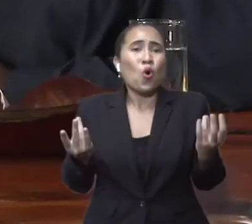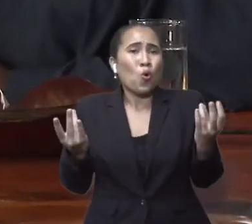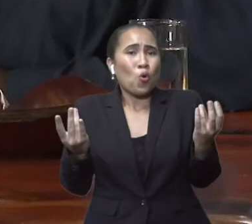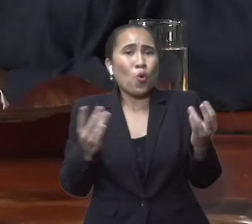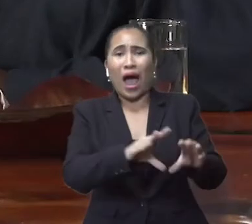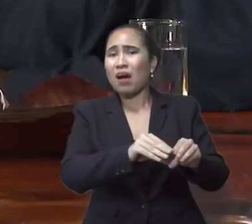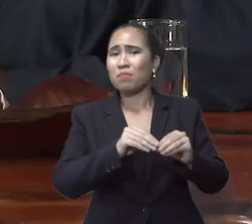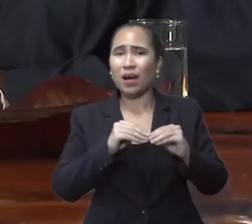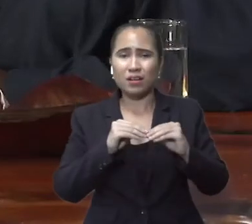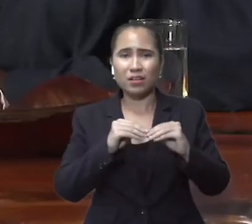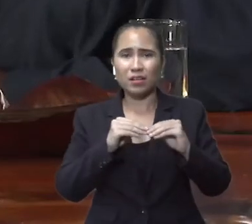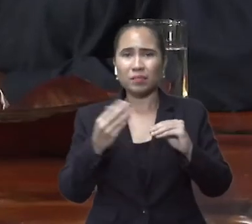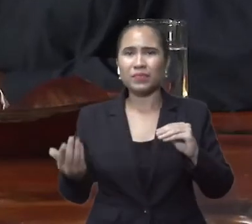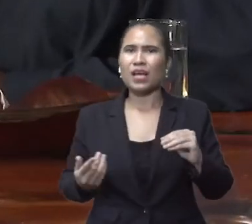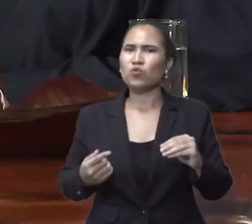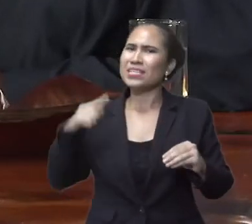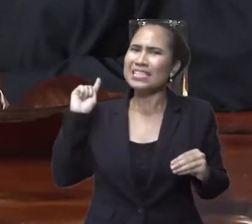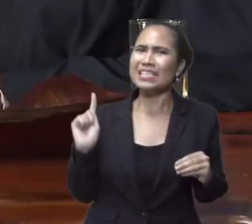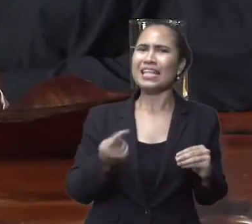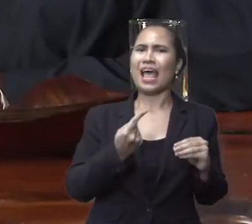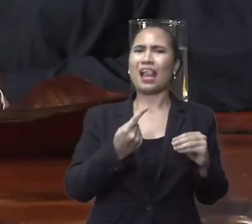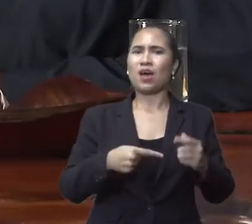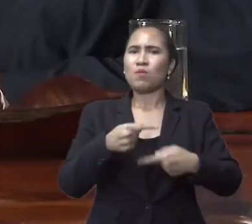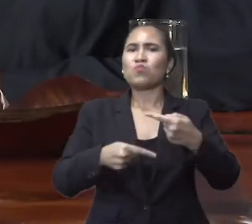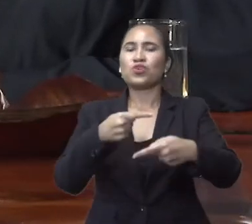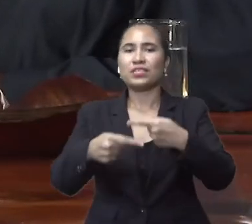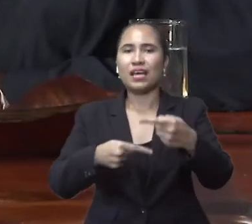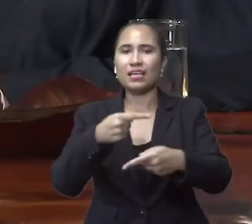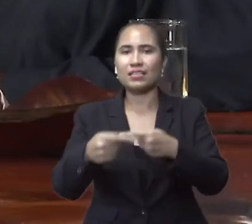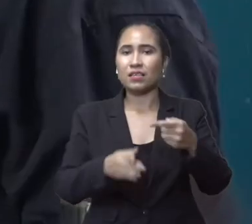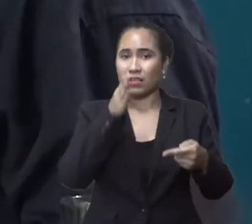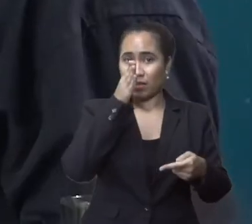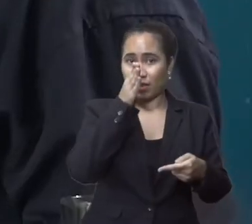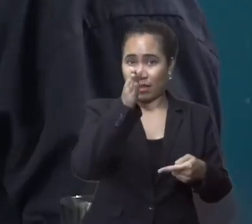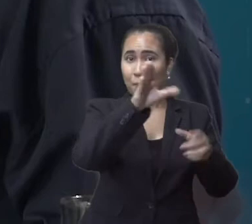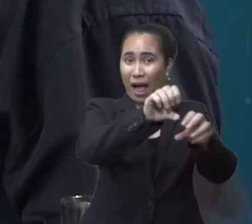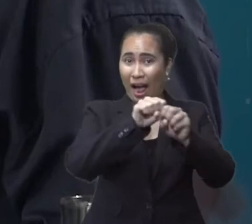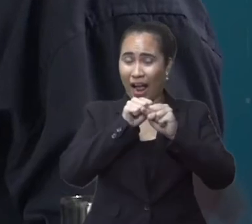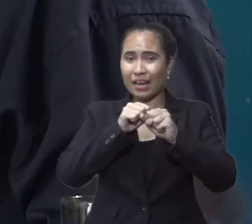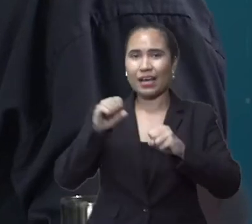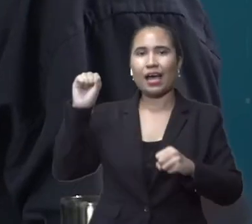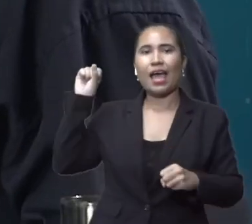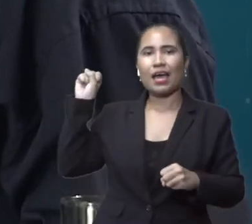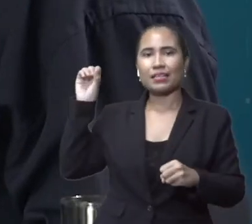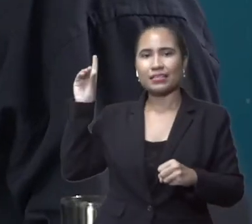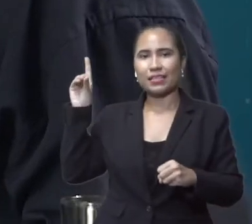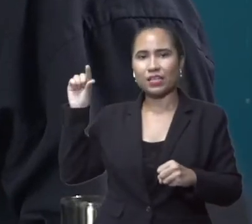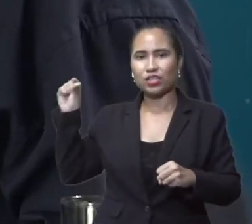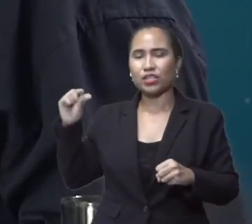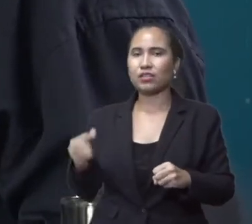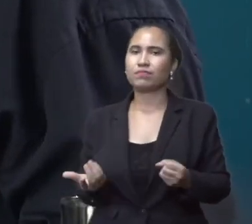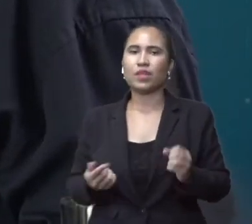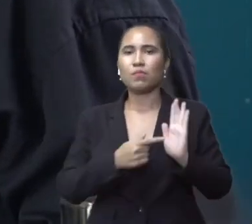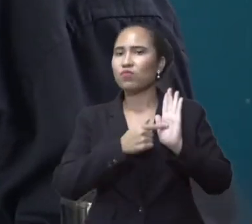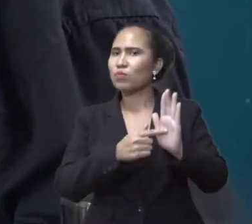then do we ensure that we accelerate the progress towards the achievement of the SDG? You want to know that, for instance, because of